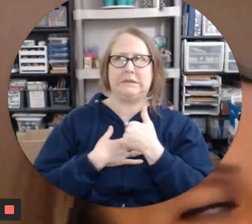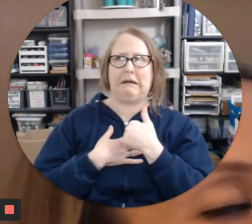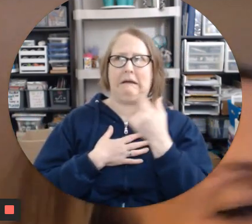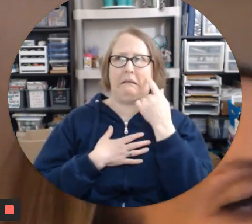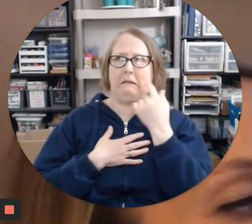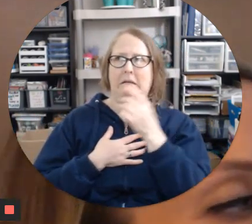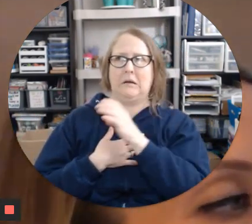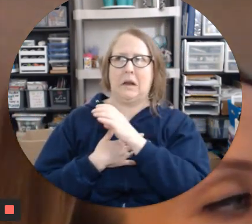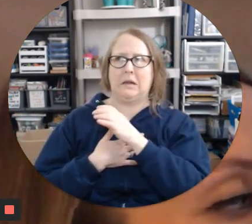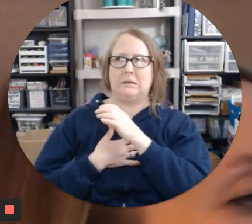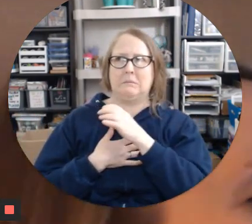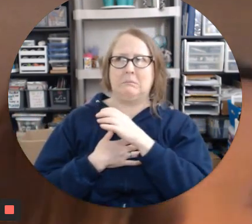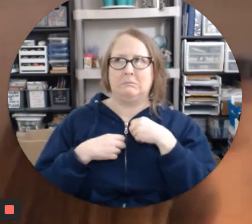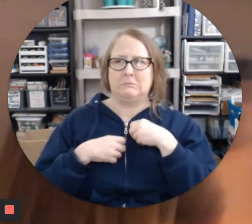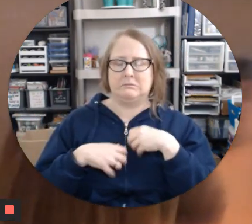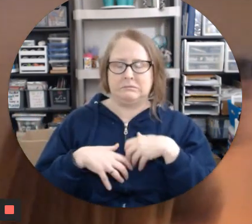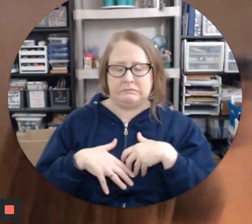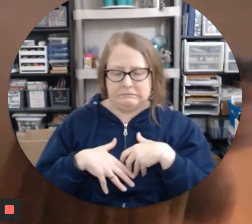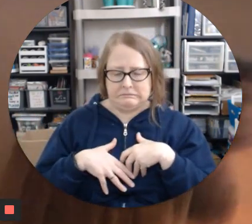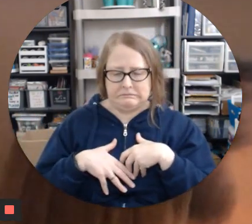miserably.